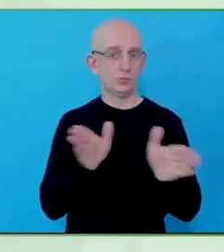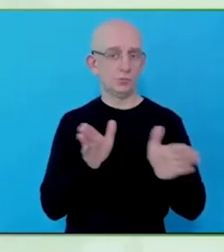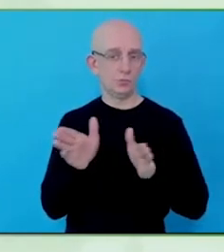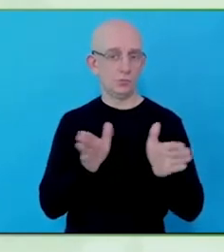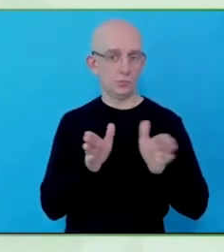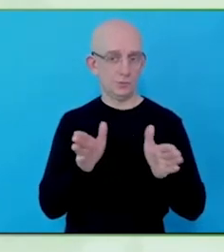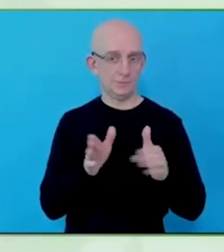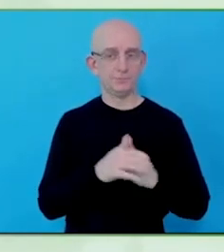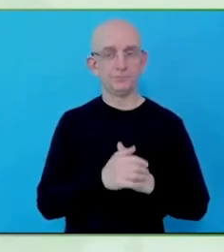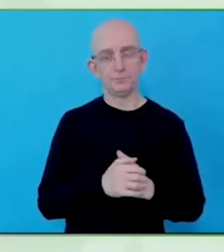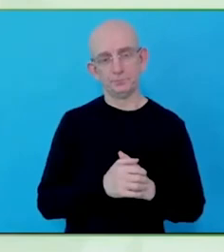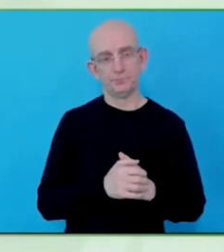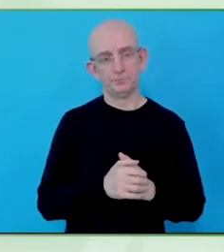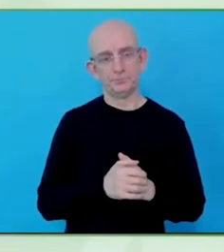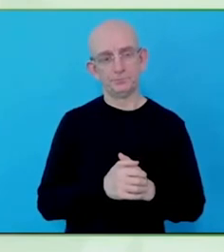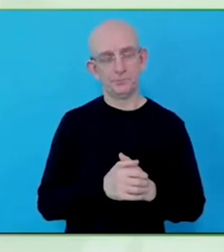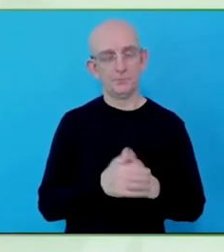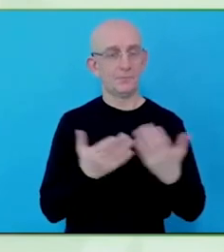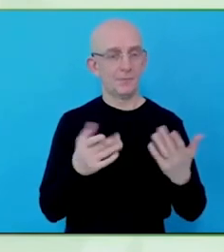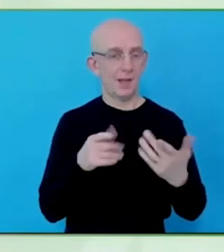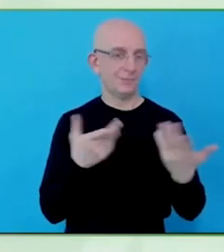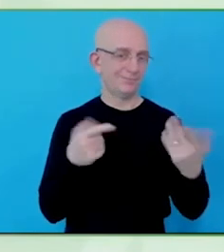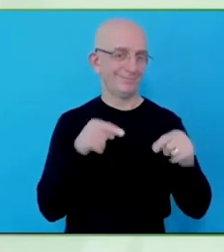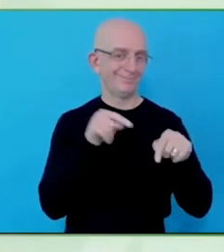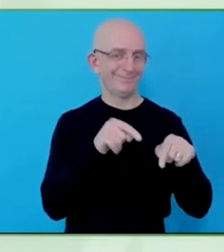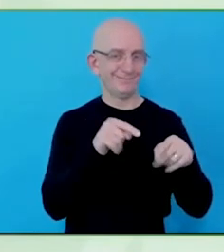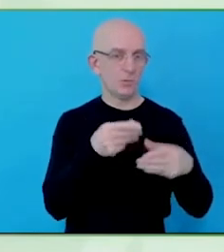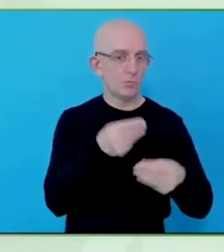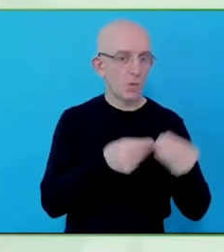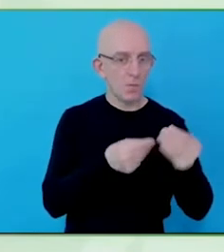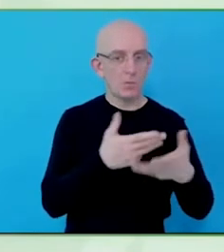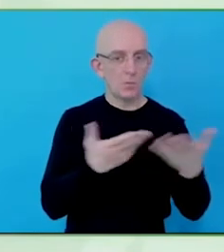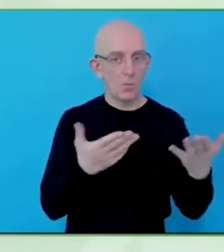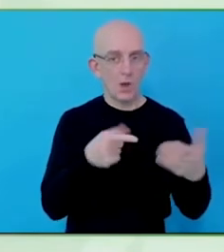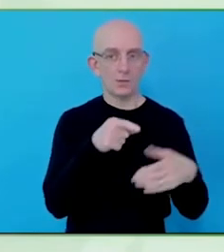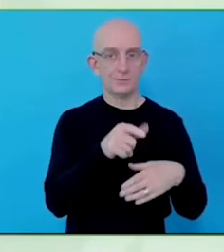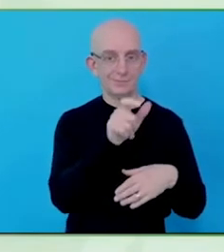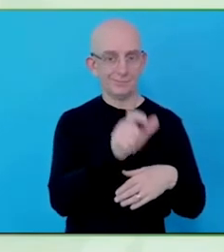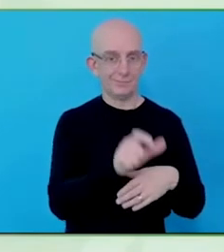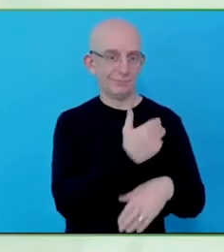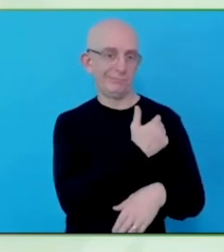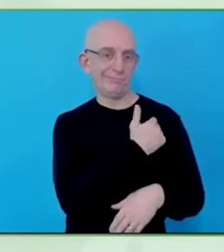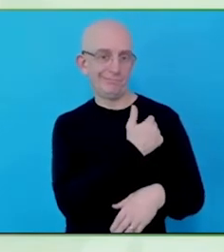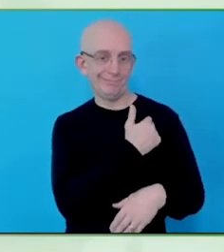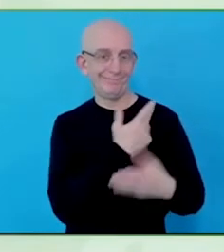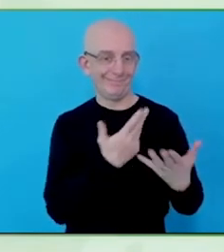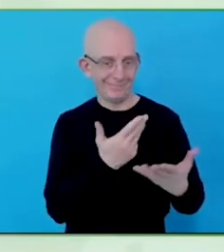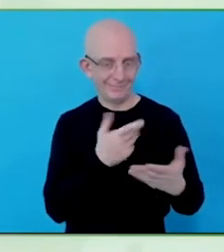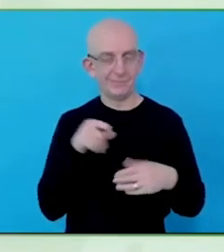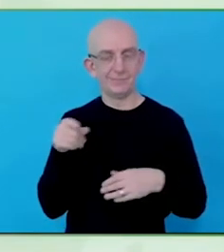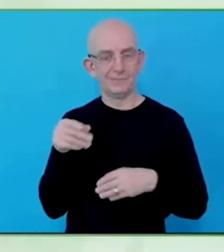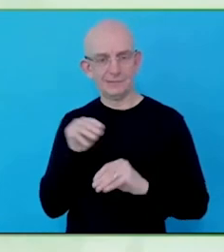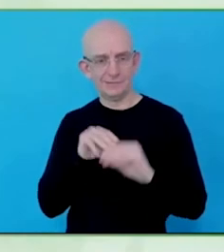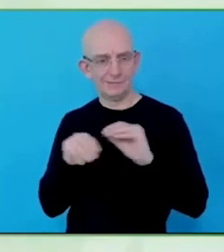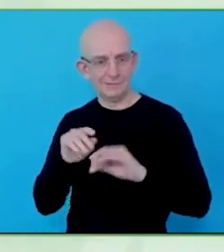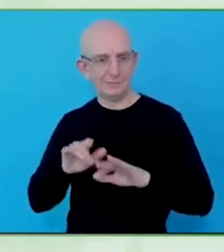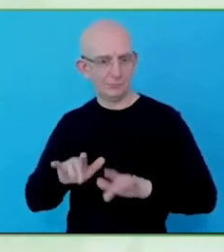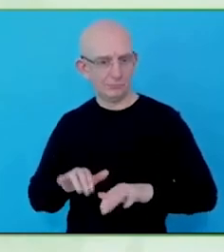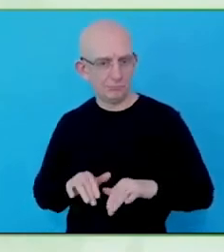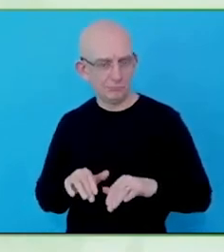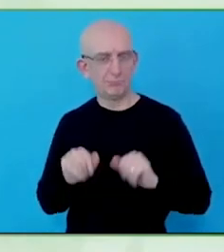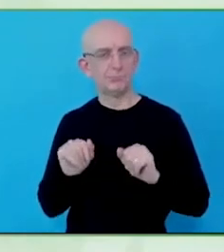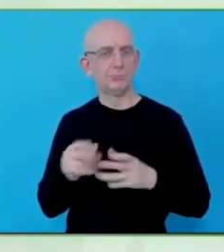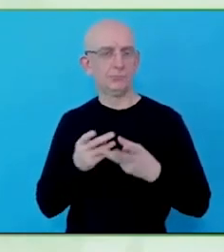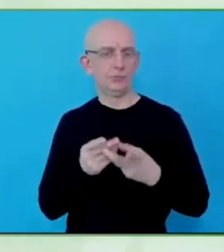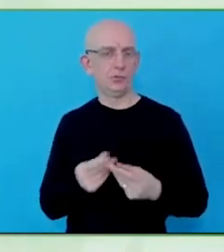mind. So web accessibility, like any other program development, starts here with